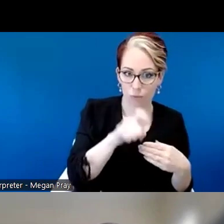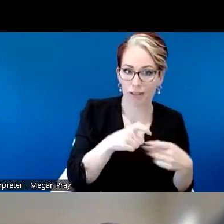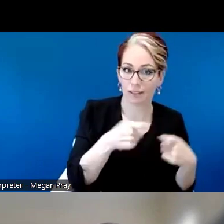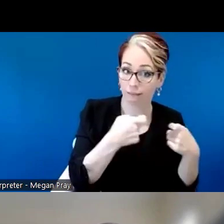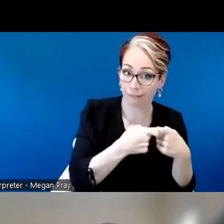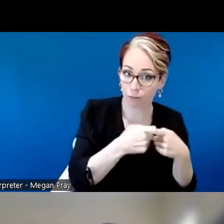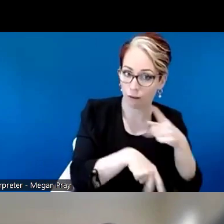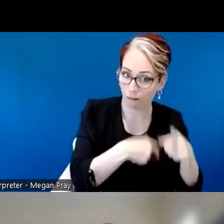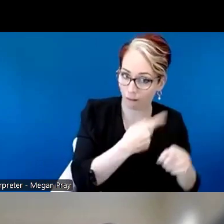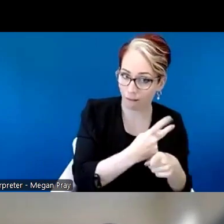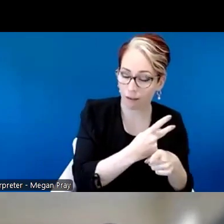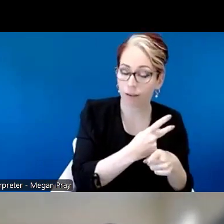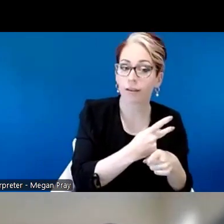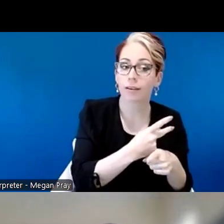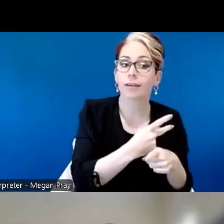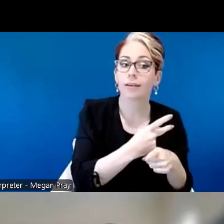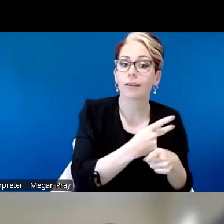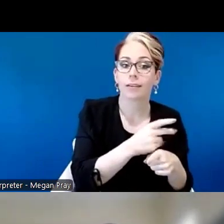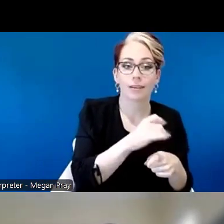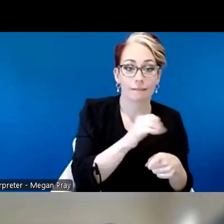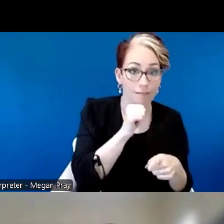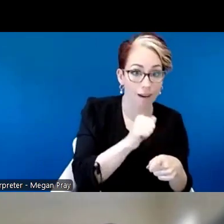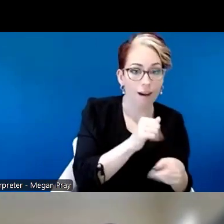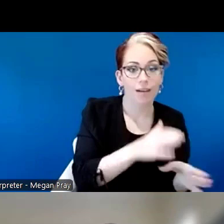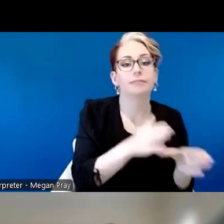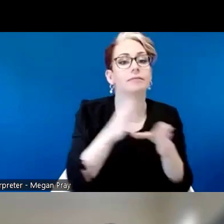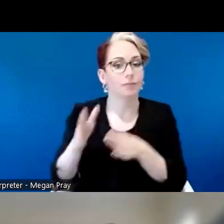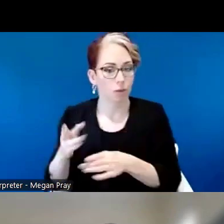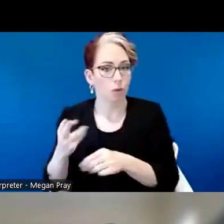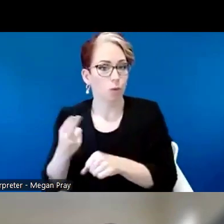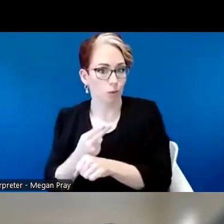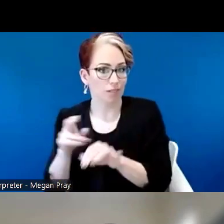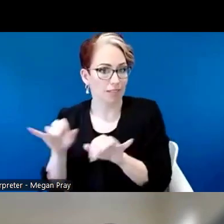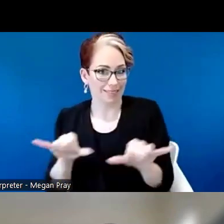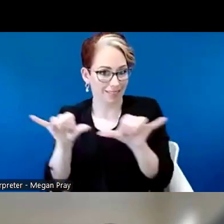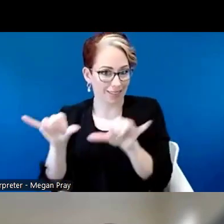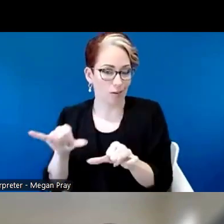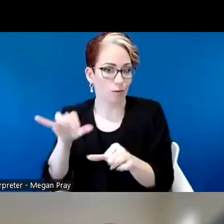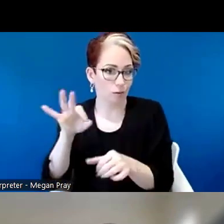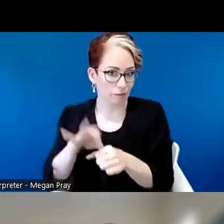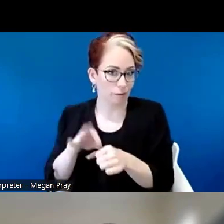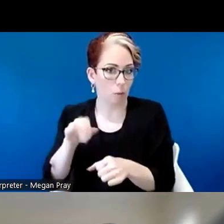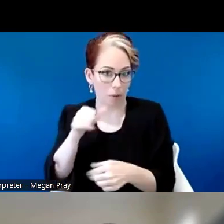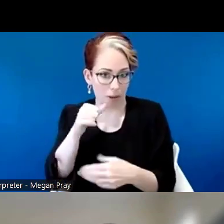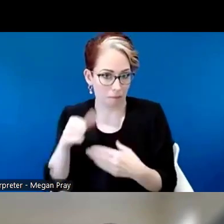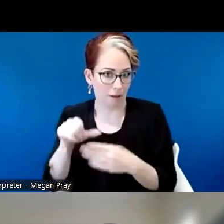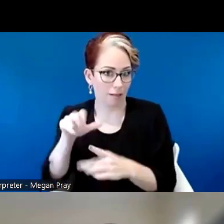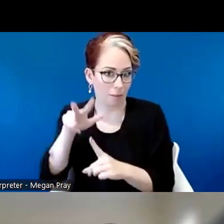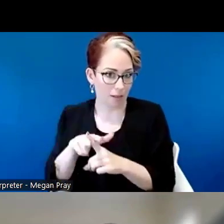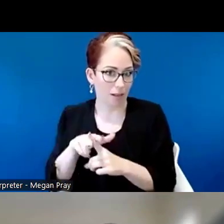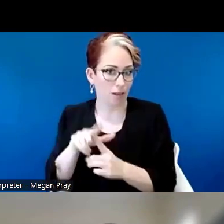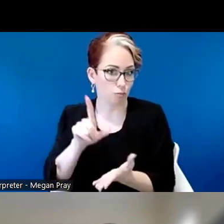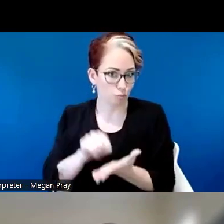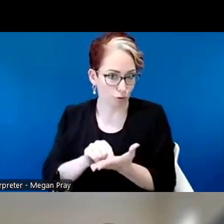ballot. Otherwise, you'll use a standard vote by mail application.